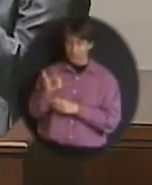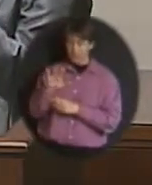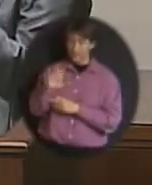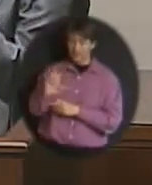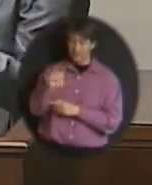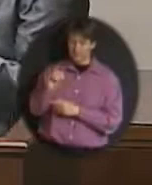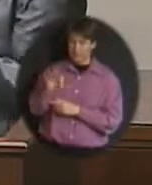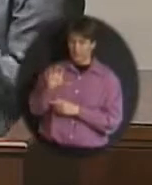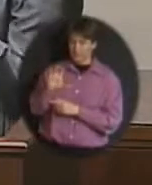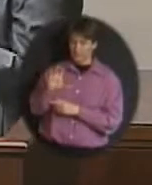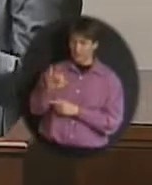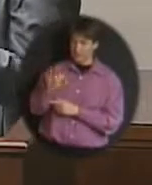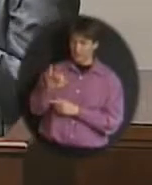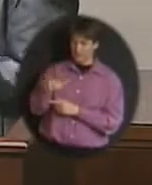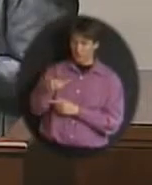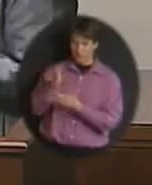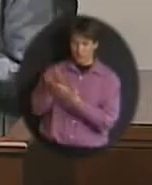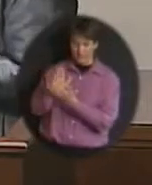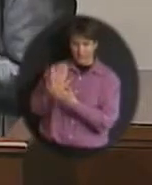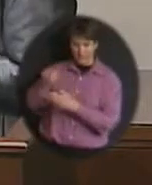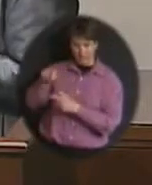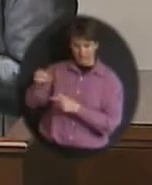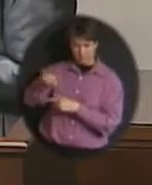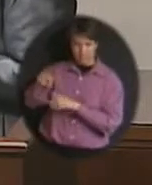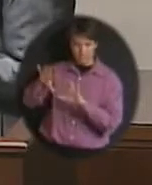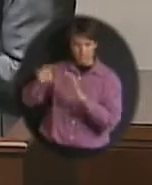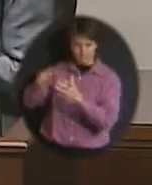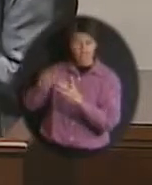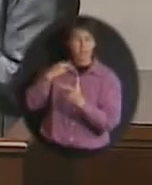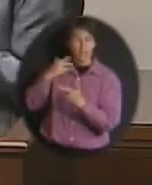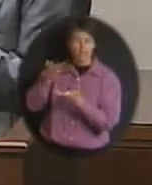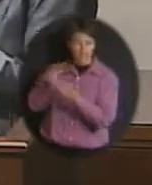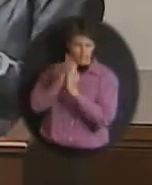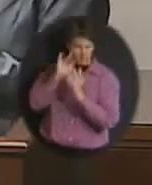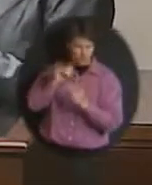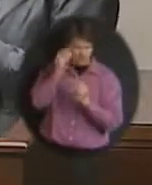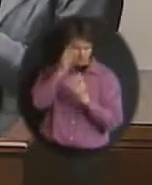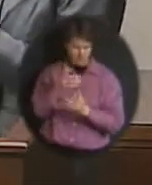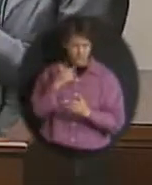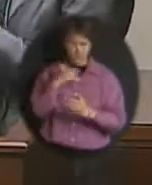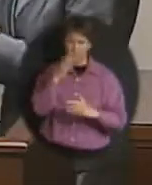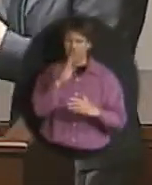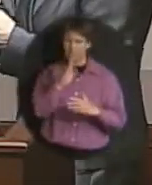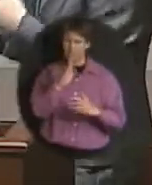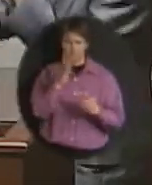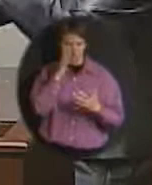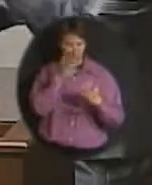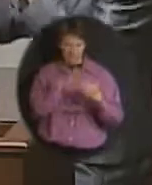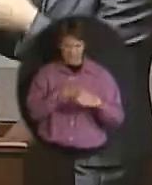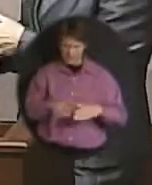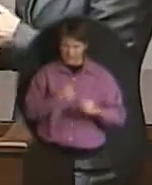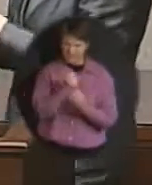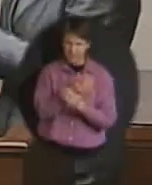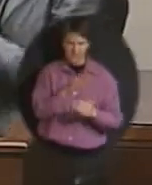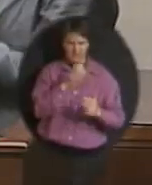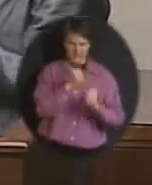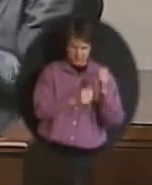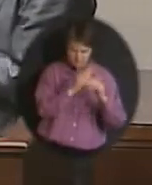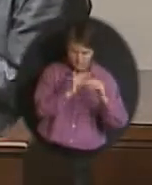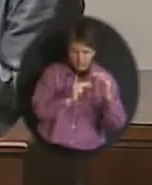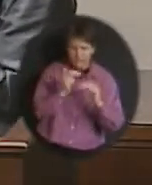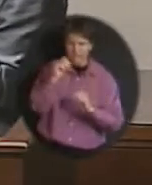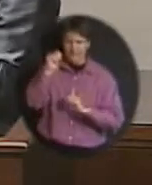and we've built that into our existing discipline dashboard system. So we'll have that by building, by grade levels. Okay. So we'll have some real